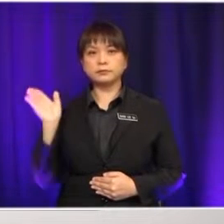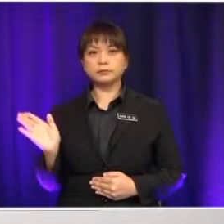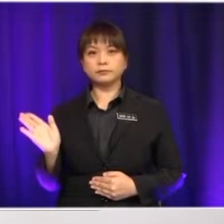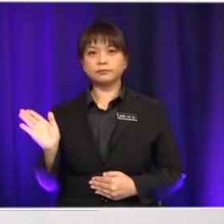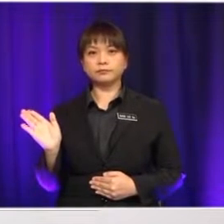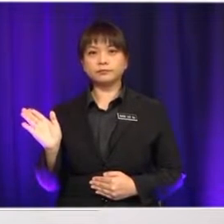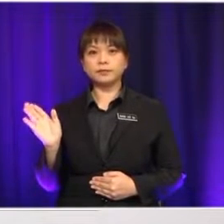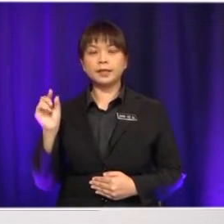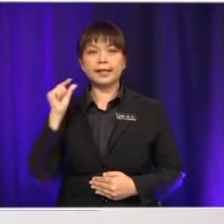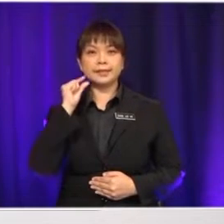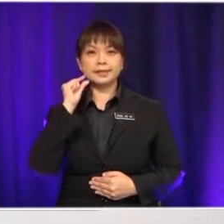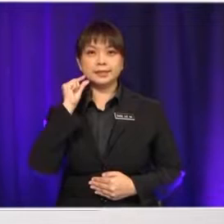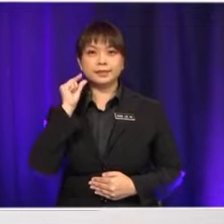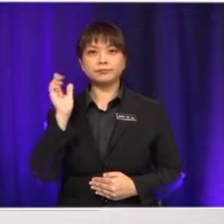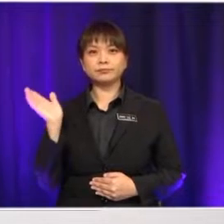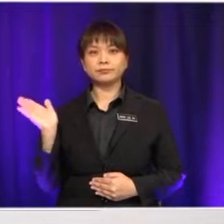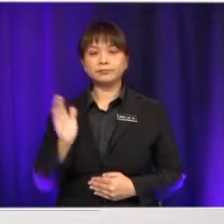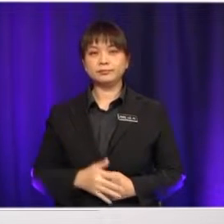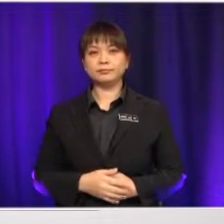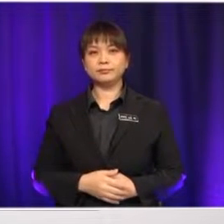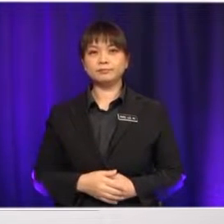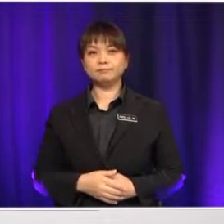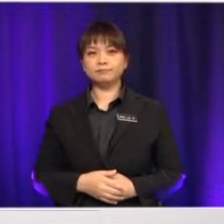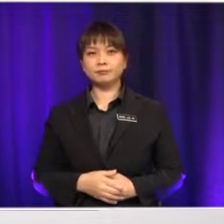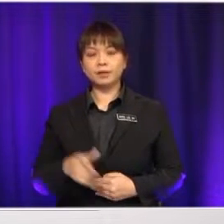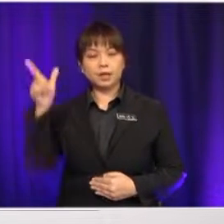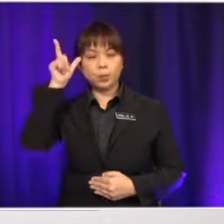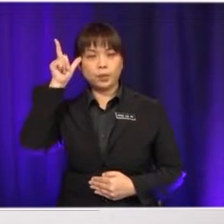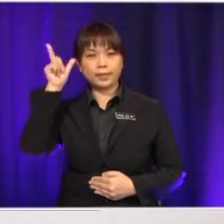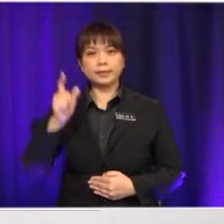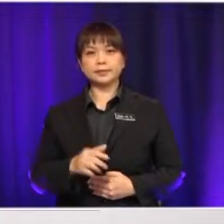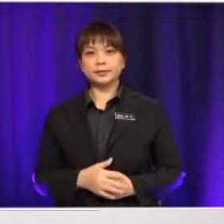Yi. All right, and we have Law Wen Kai.